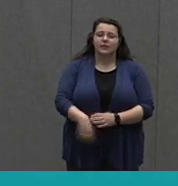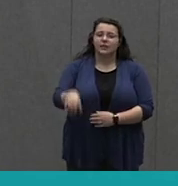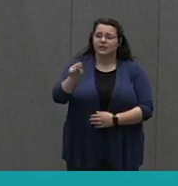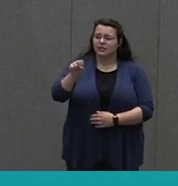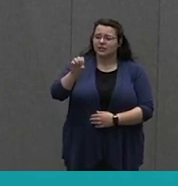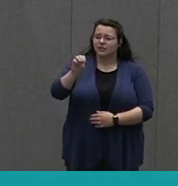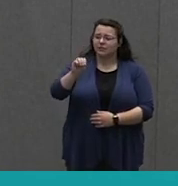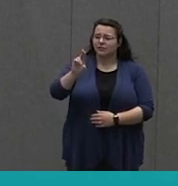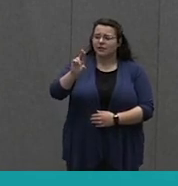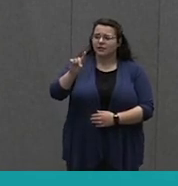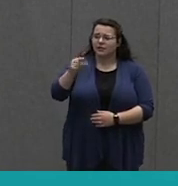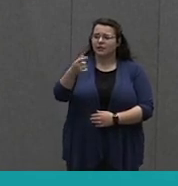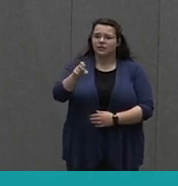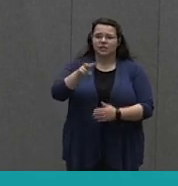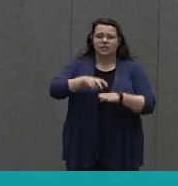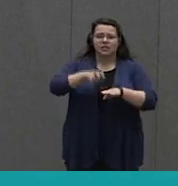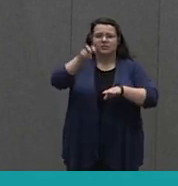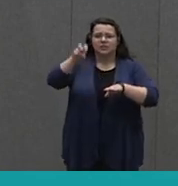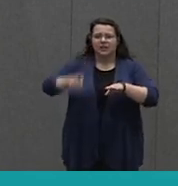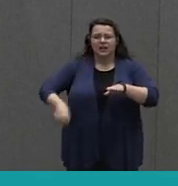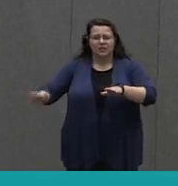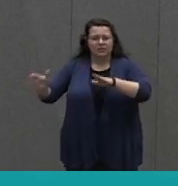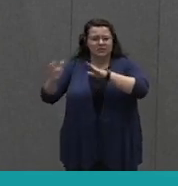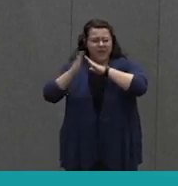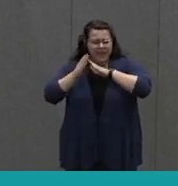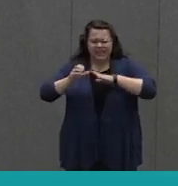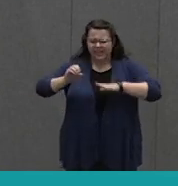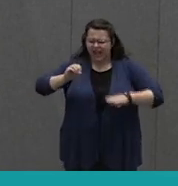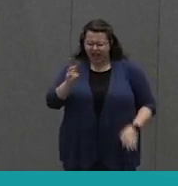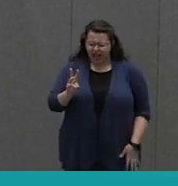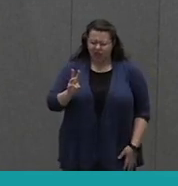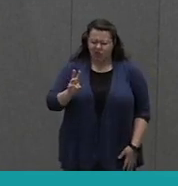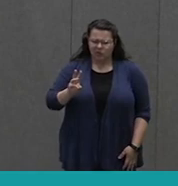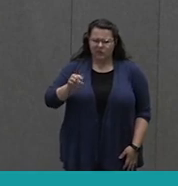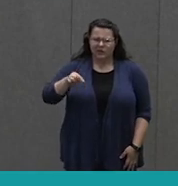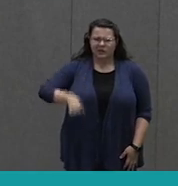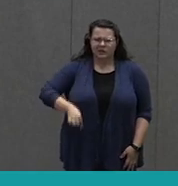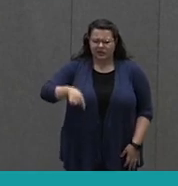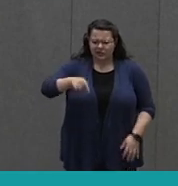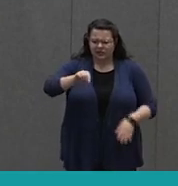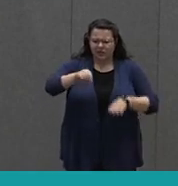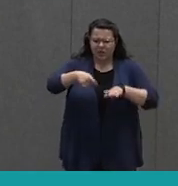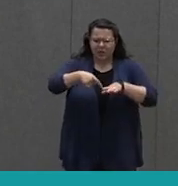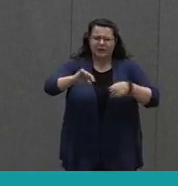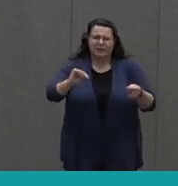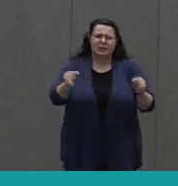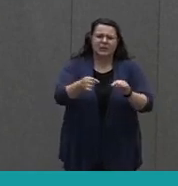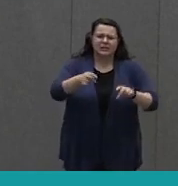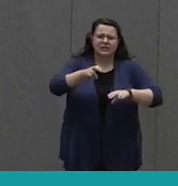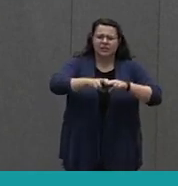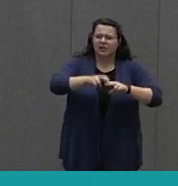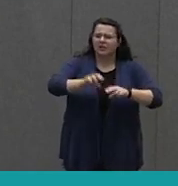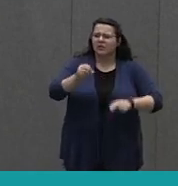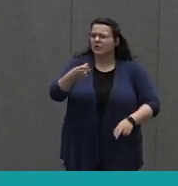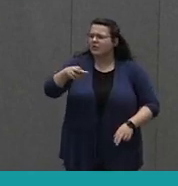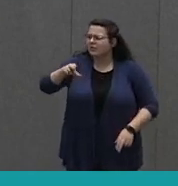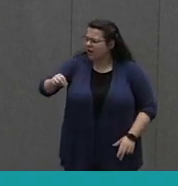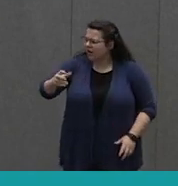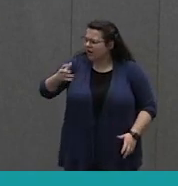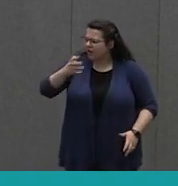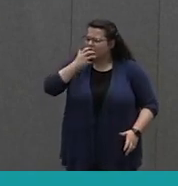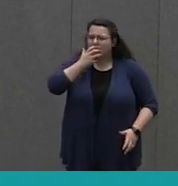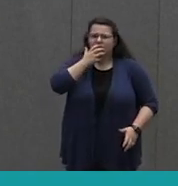Smudge jumped out of bed. Ow, she said, stubbing her toe on the chair. Oh no, she cried as